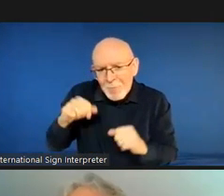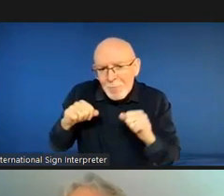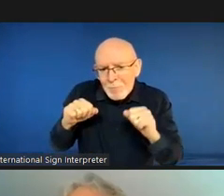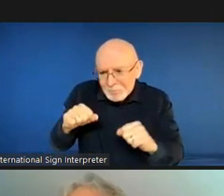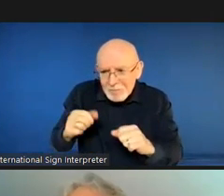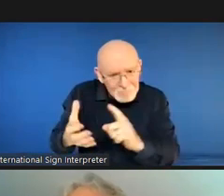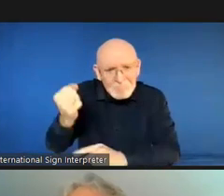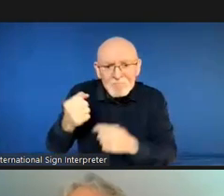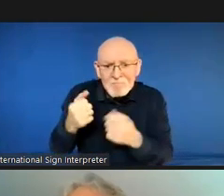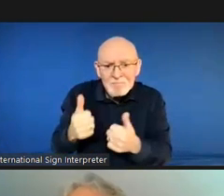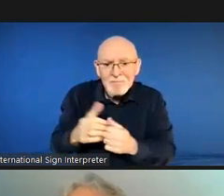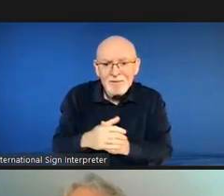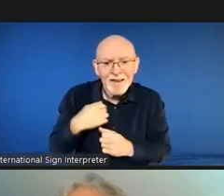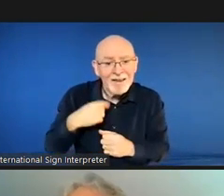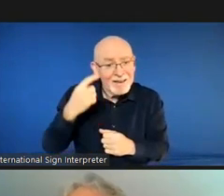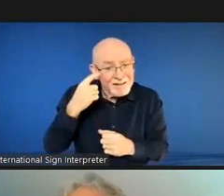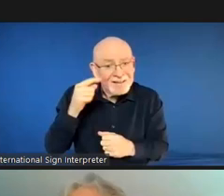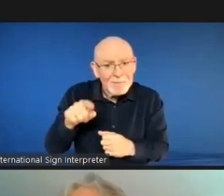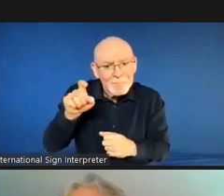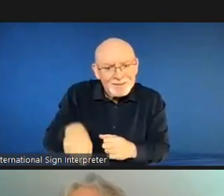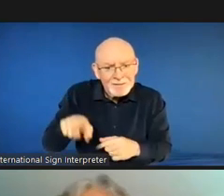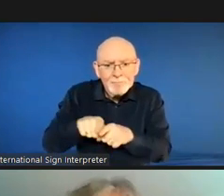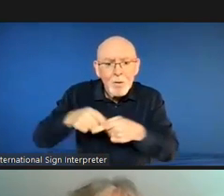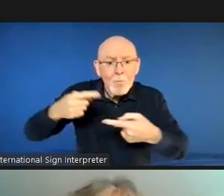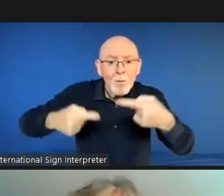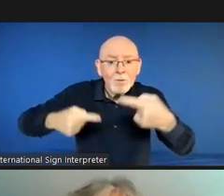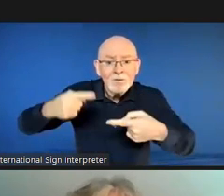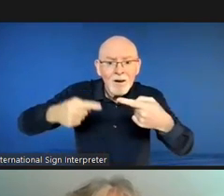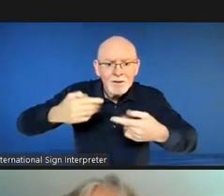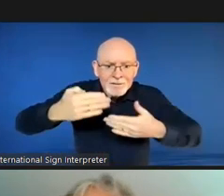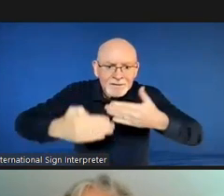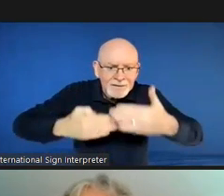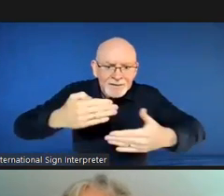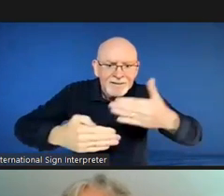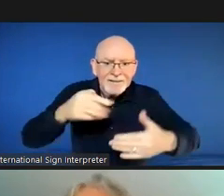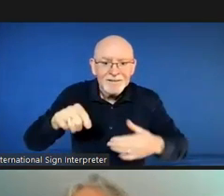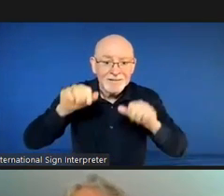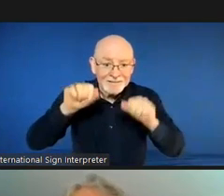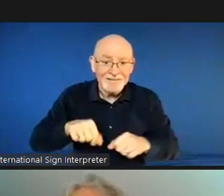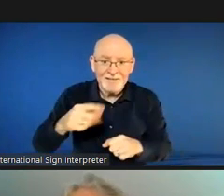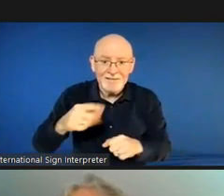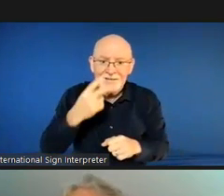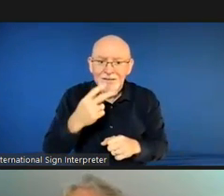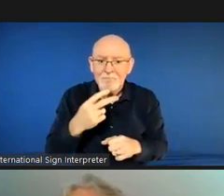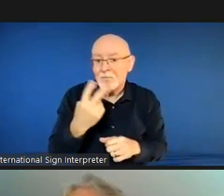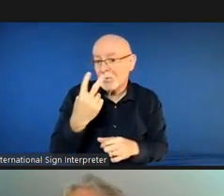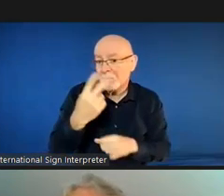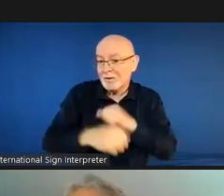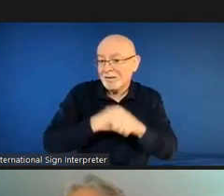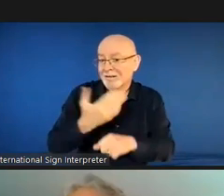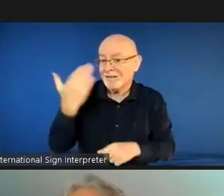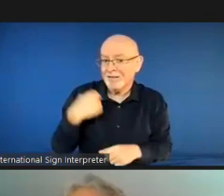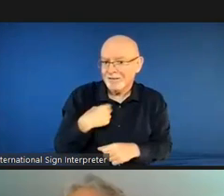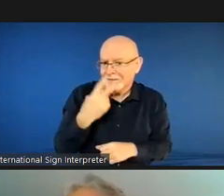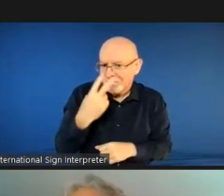focus on disability from our Secretary of State. In fact, two, Priti Patel first, who was